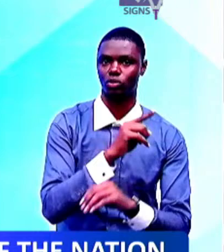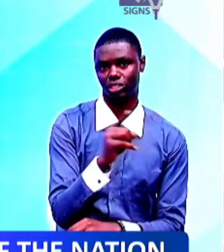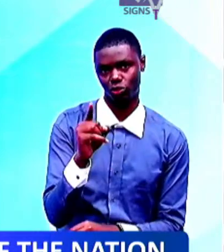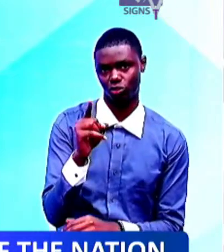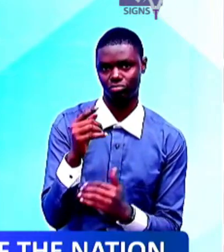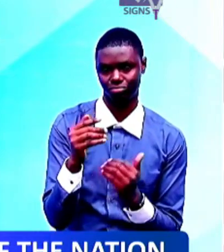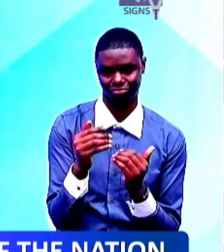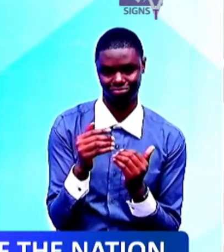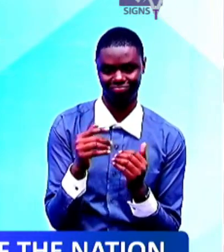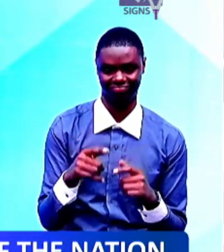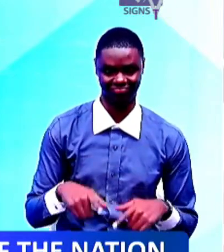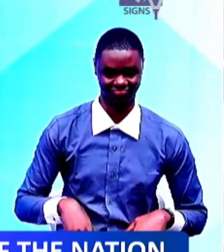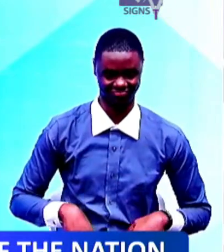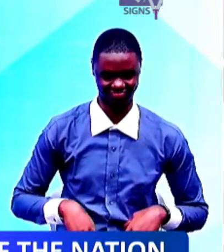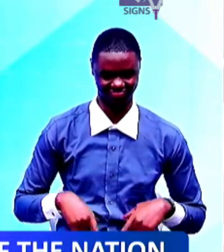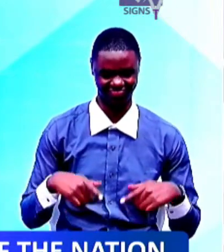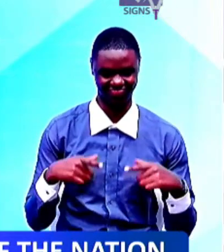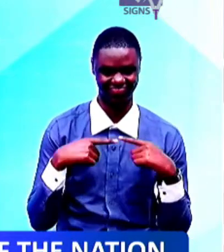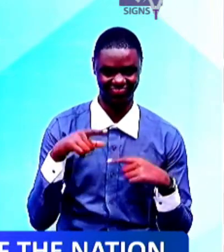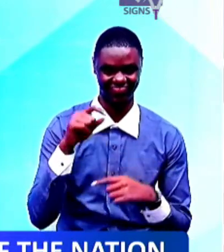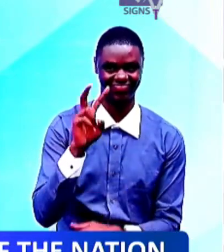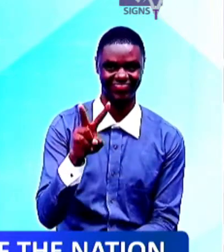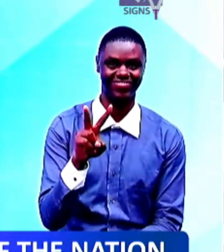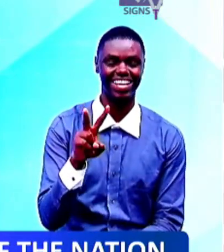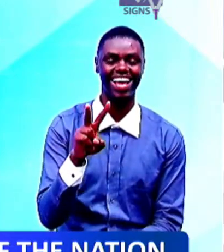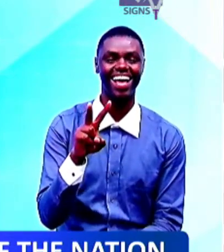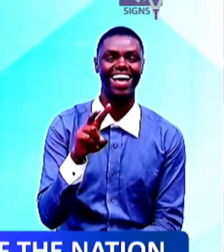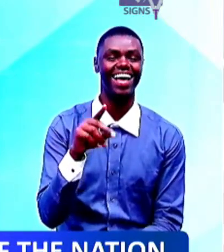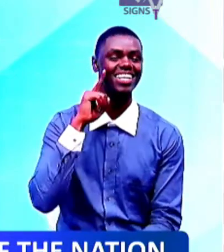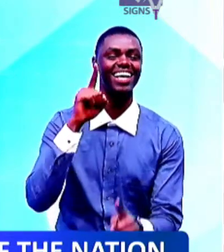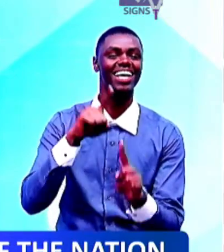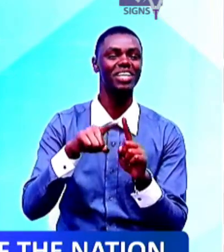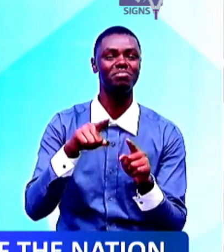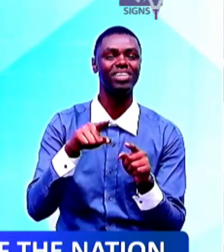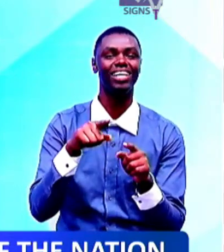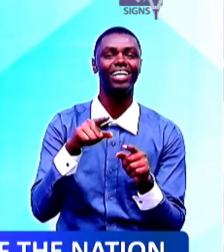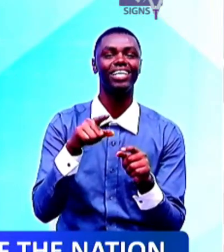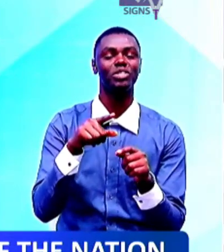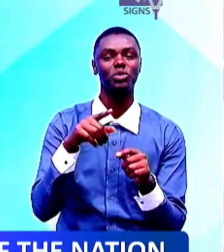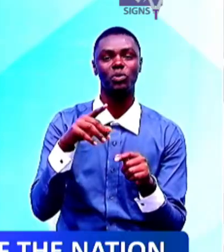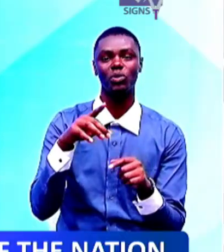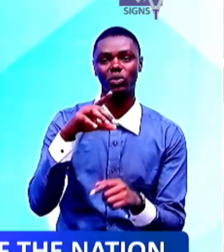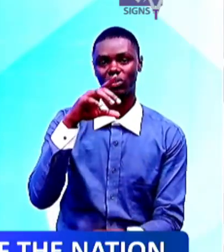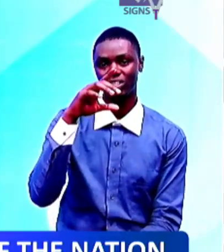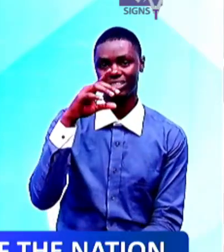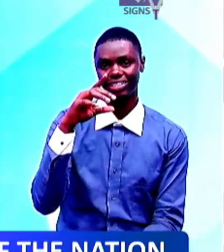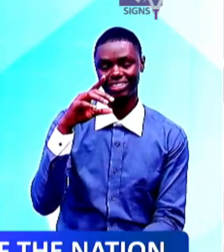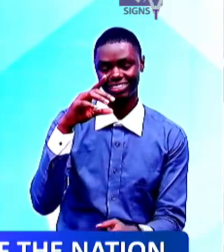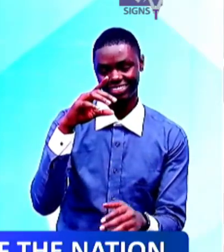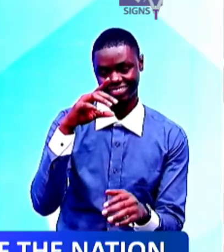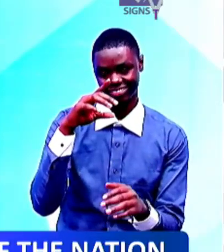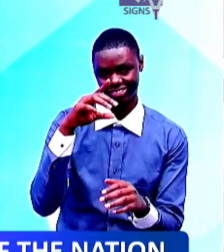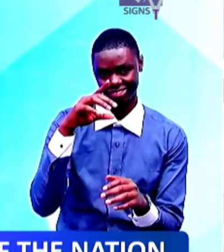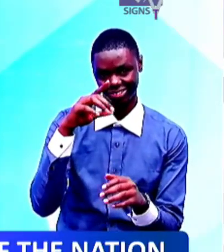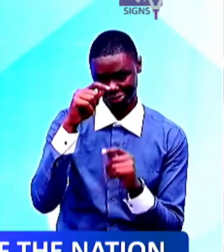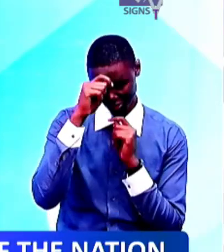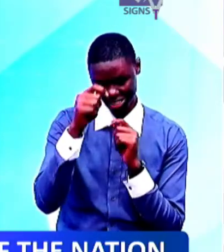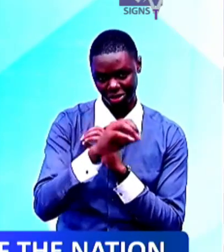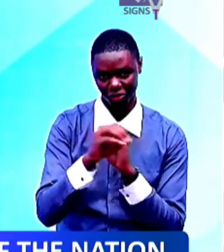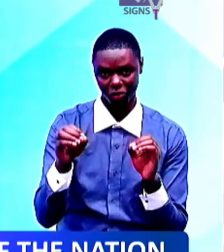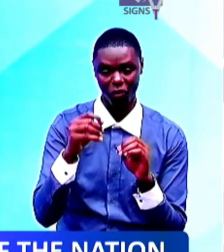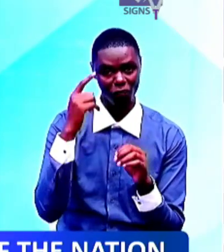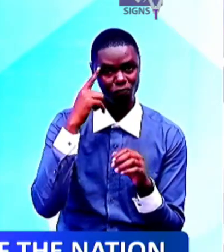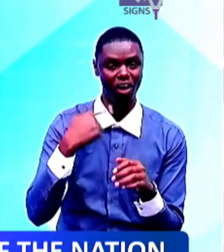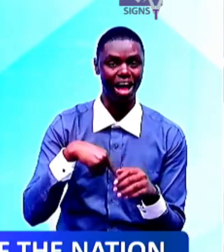live television, all right? And this is not meant to disrespect you. History is important. Yes. But for us to